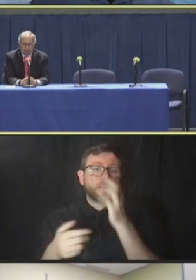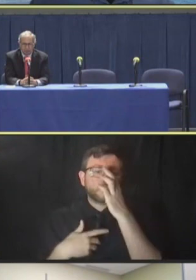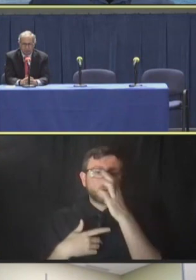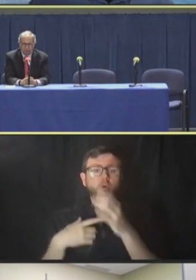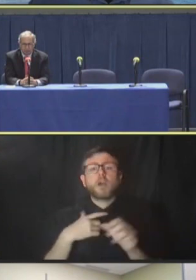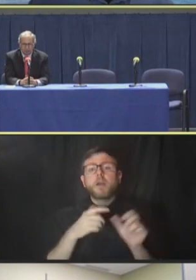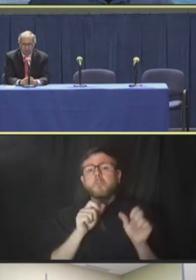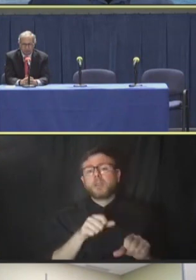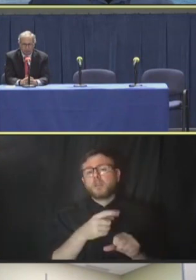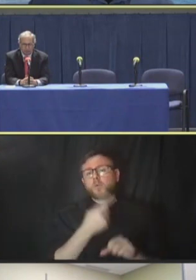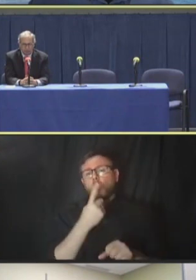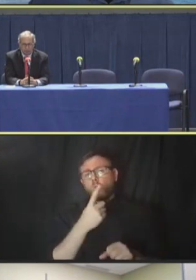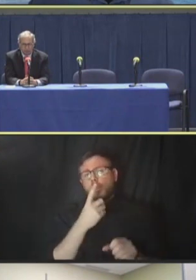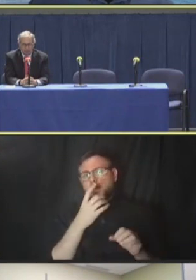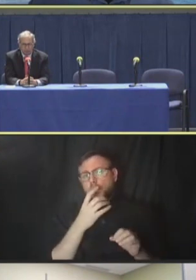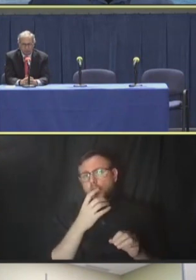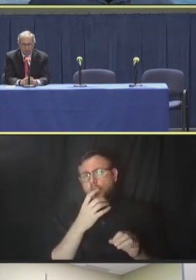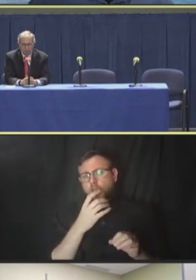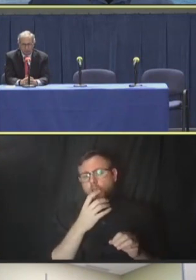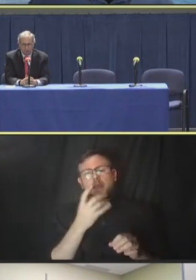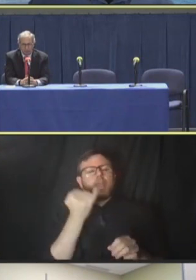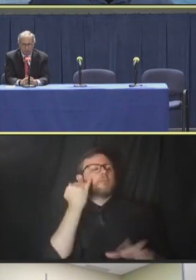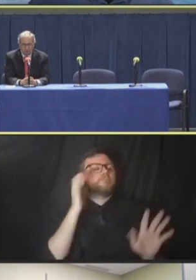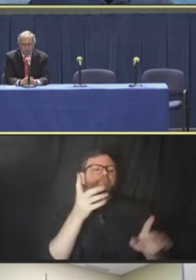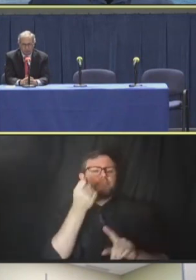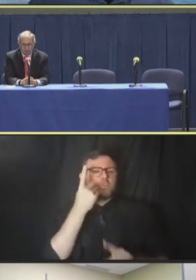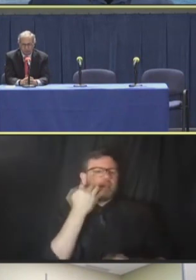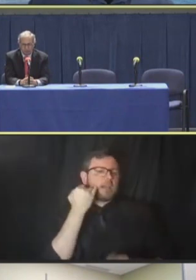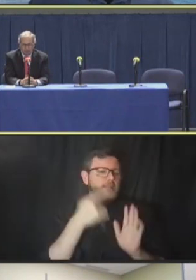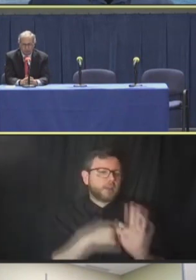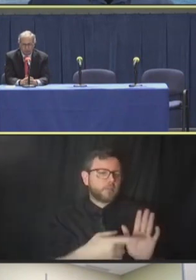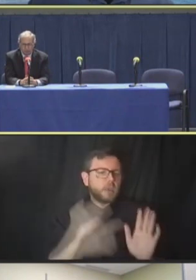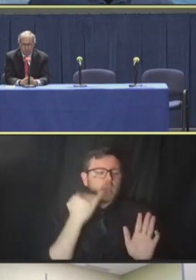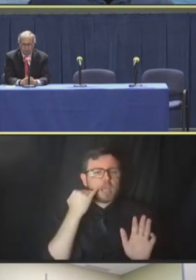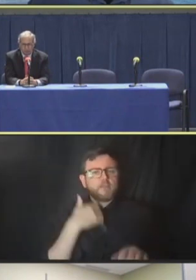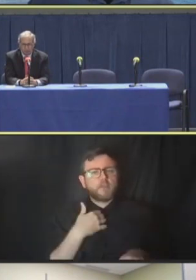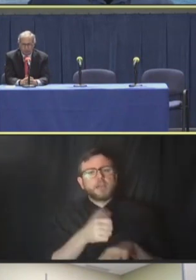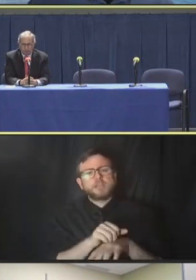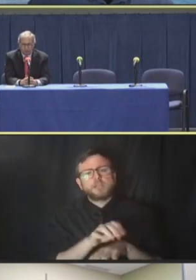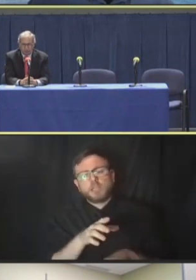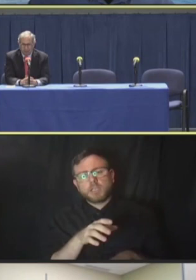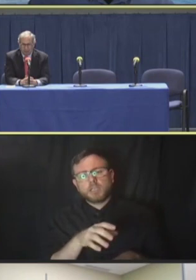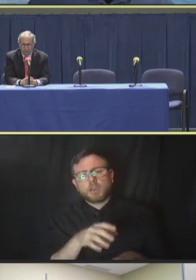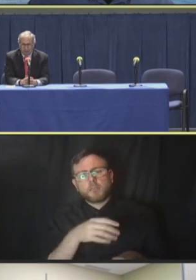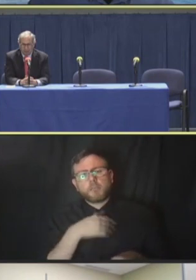individual, if I discharge a patient and give them a prescription for X drug